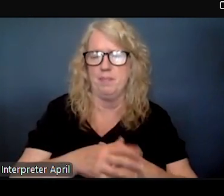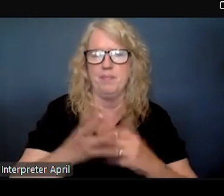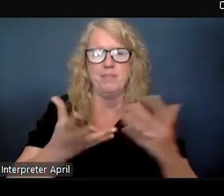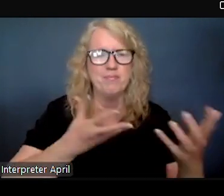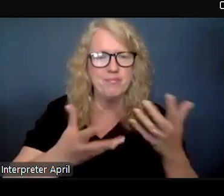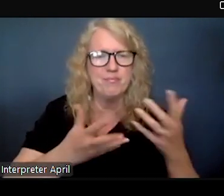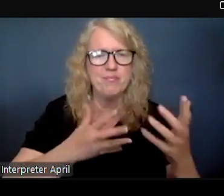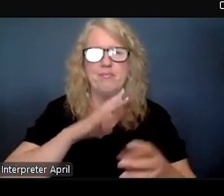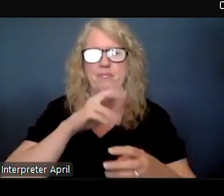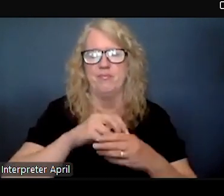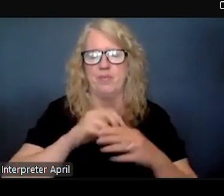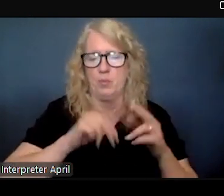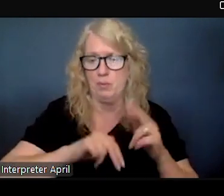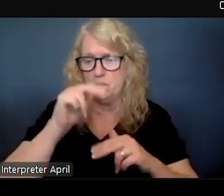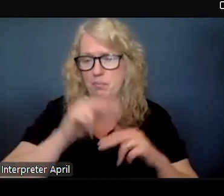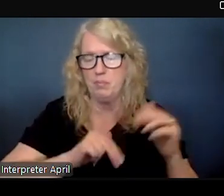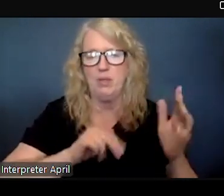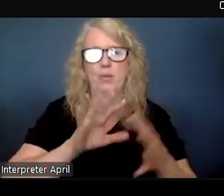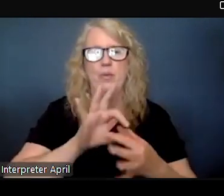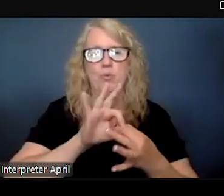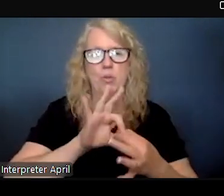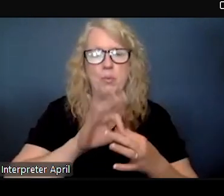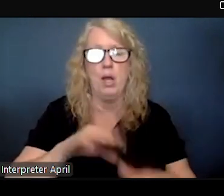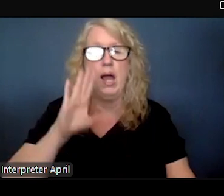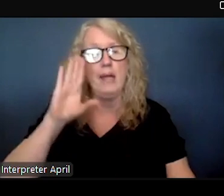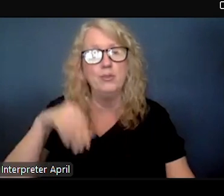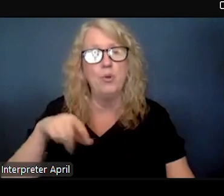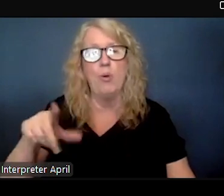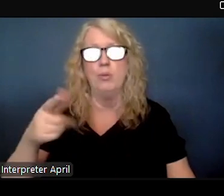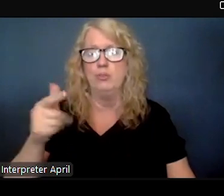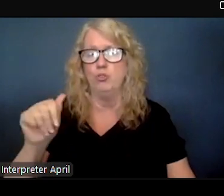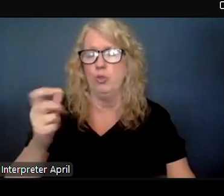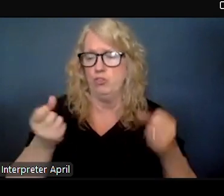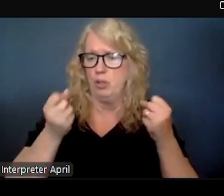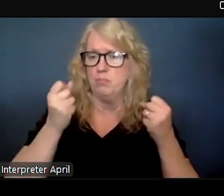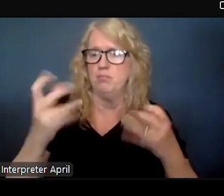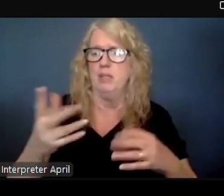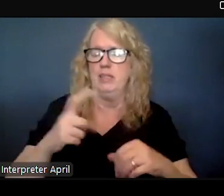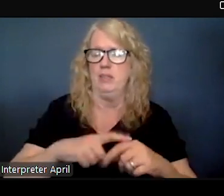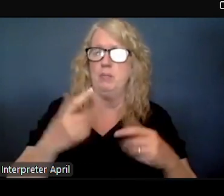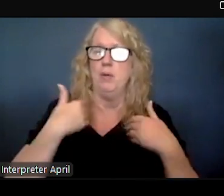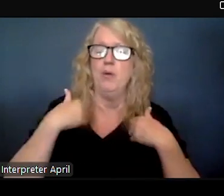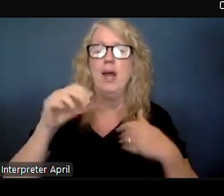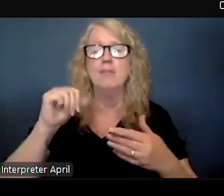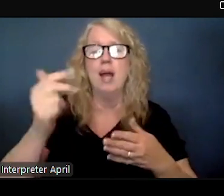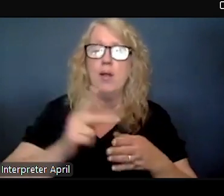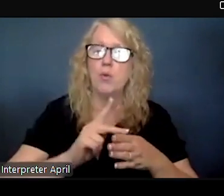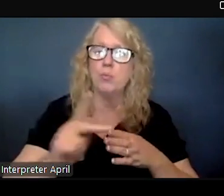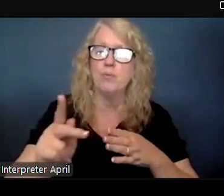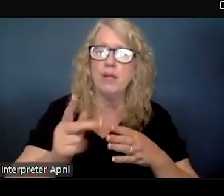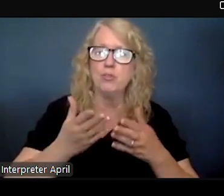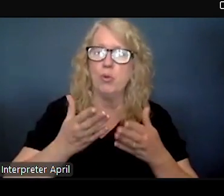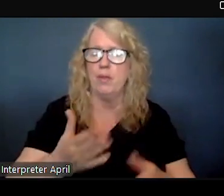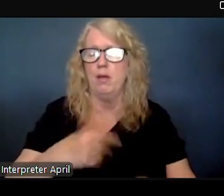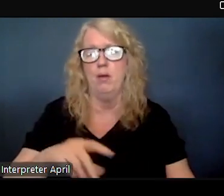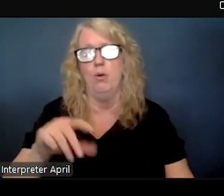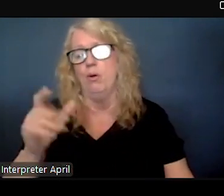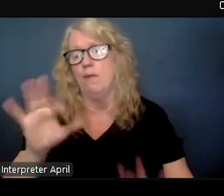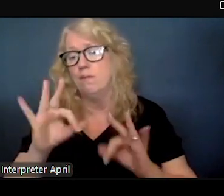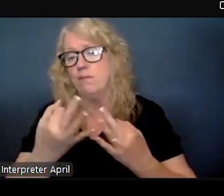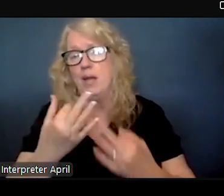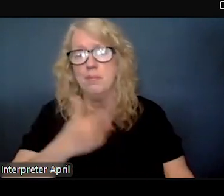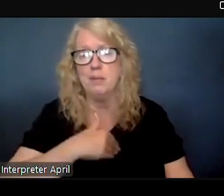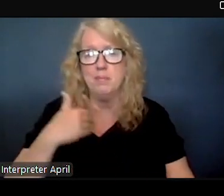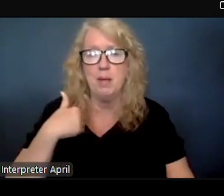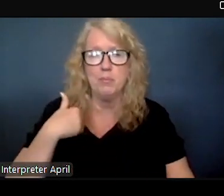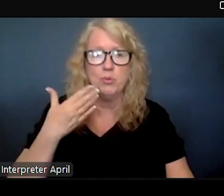engagement. We've built the rapport. I know in Georgia, we a lot of times have other professionals on scene or family members